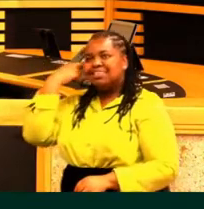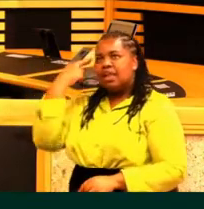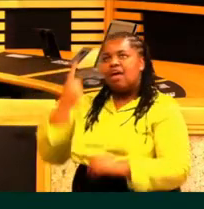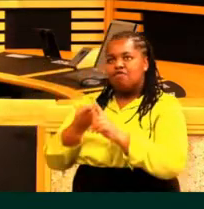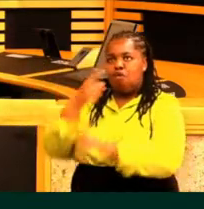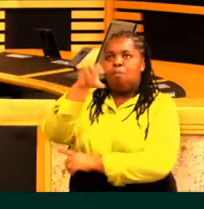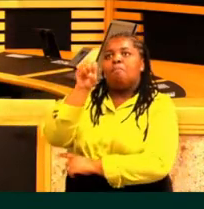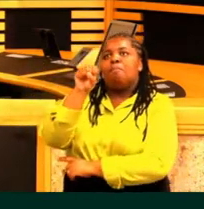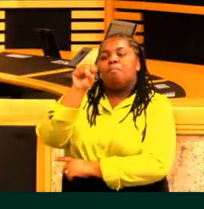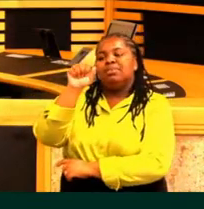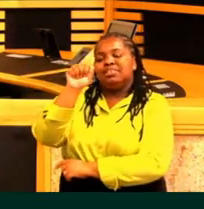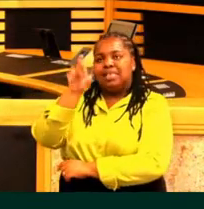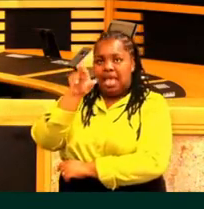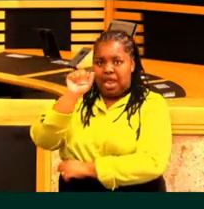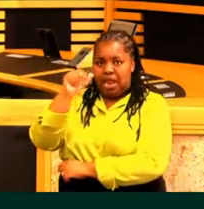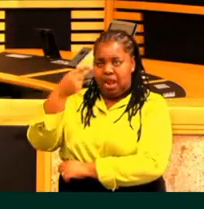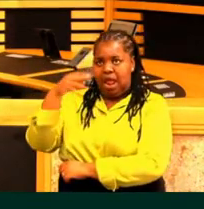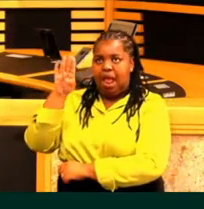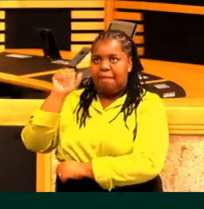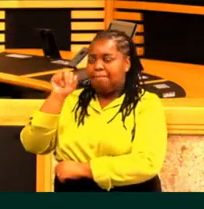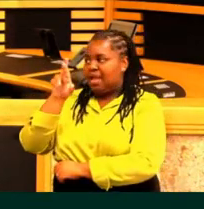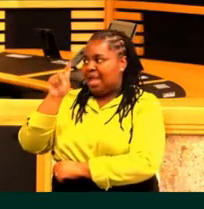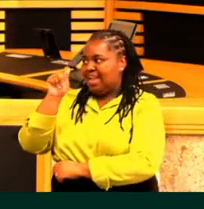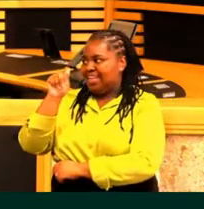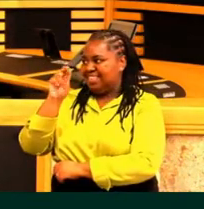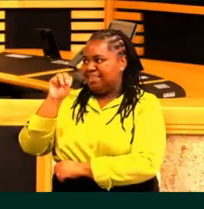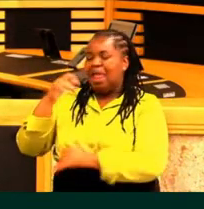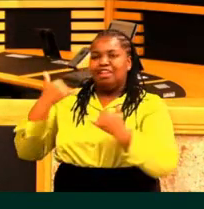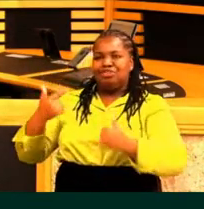I am today the honorable